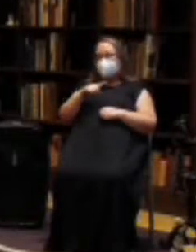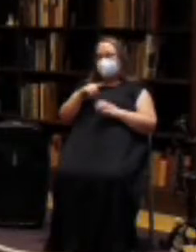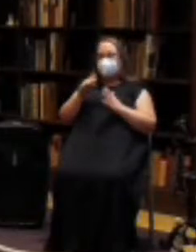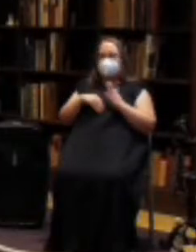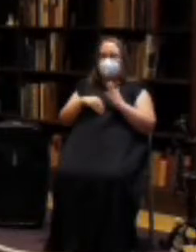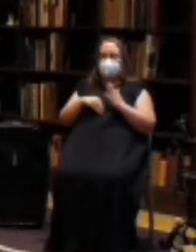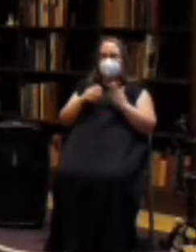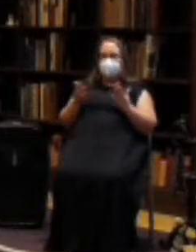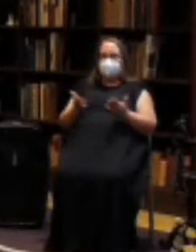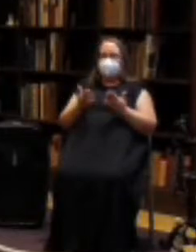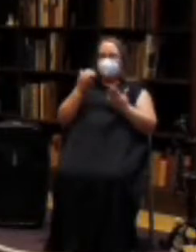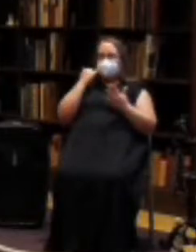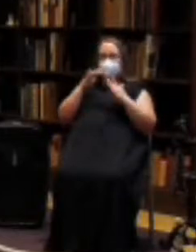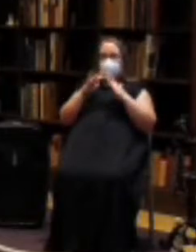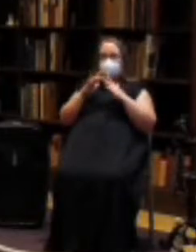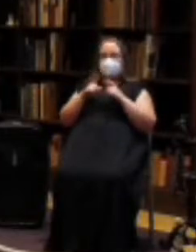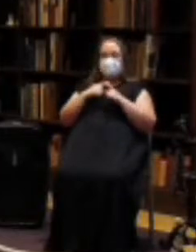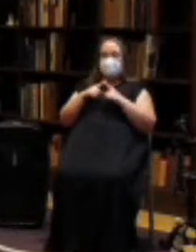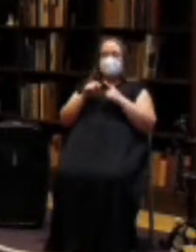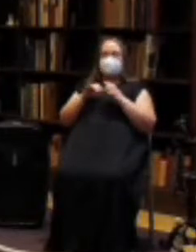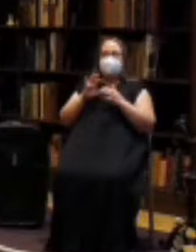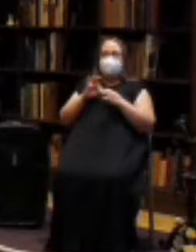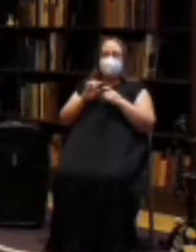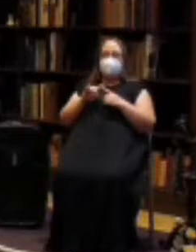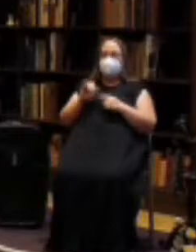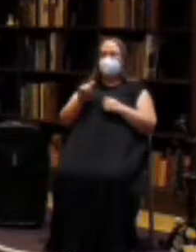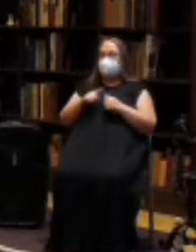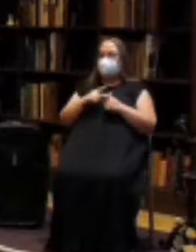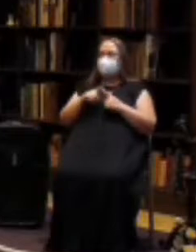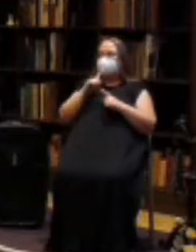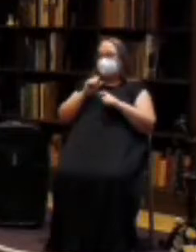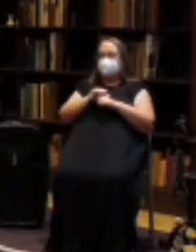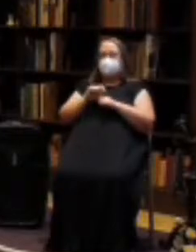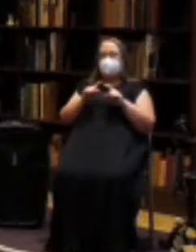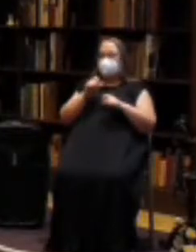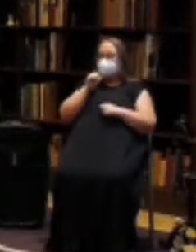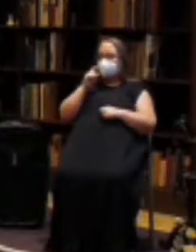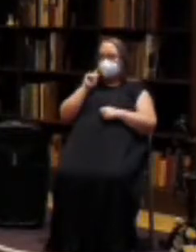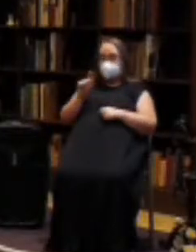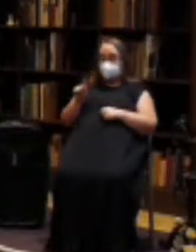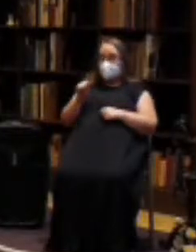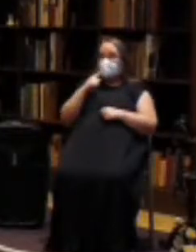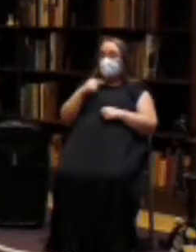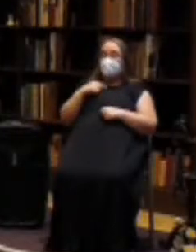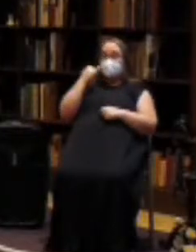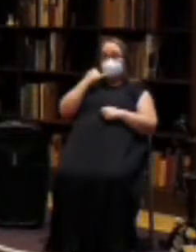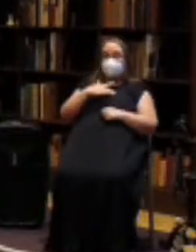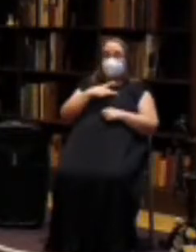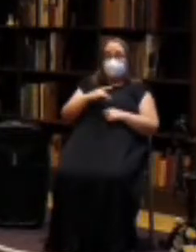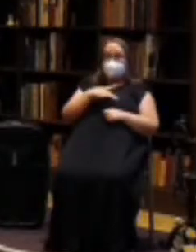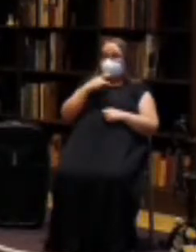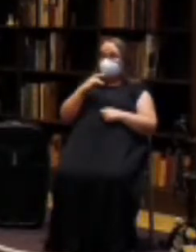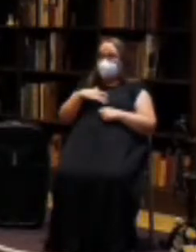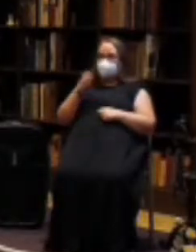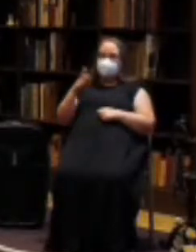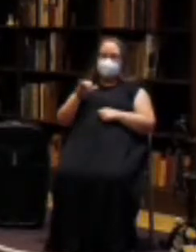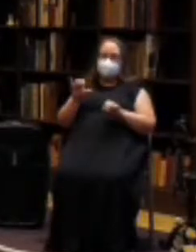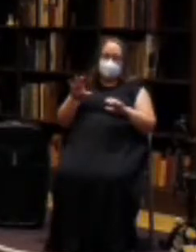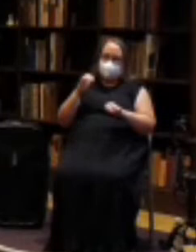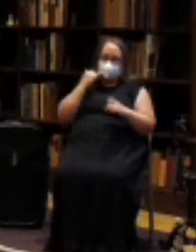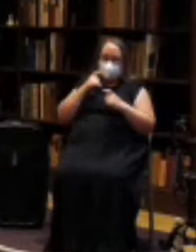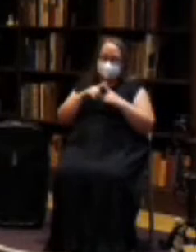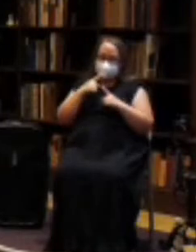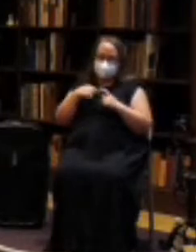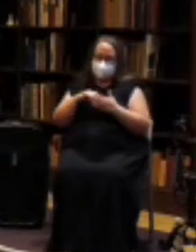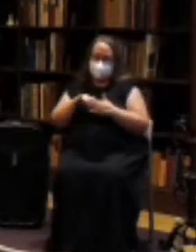here and leave it for me. If you're online, there should be a link to it. And really the survey is not for you necessarily to tell me whether you liked my talk or not, but that's great. If you